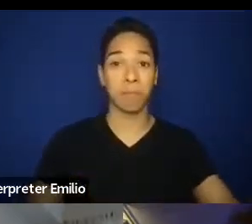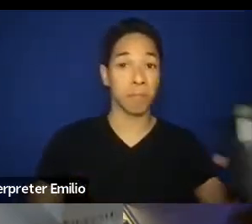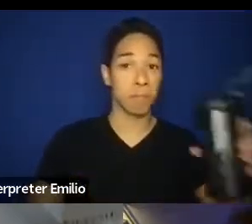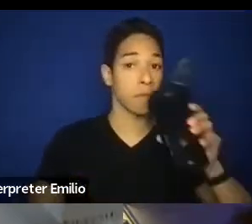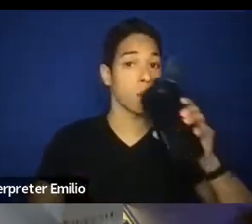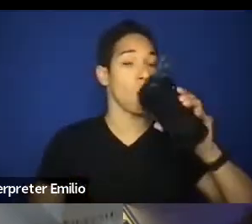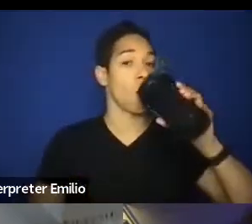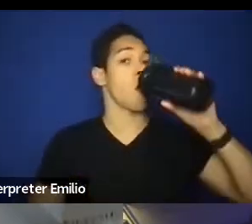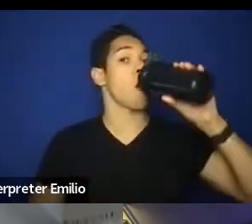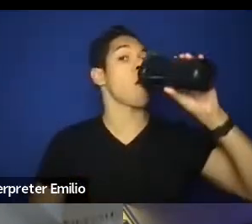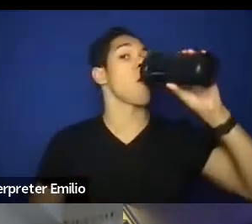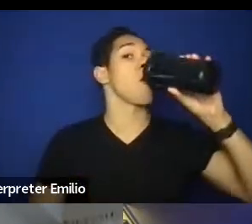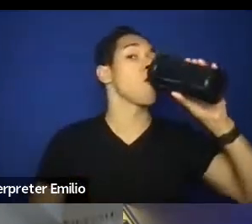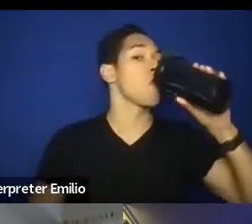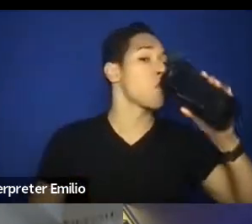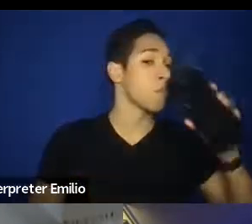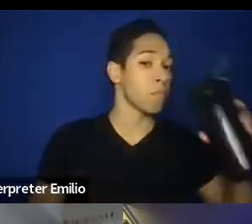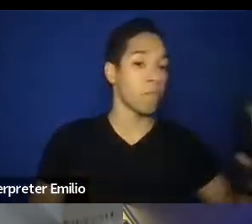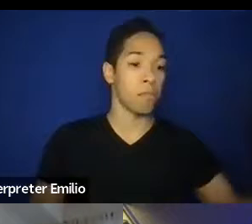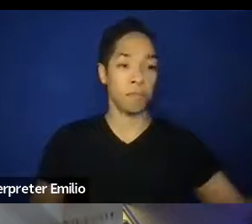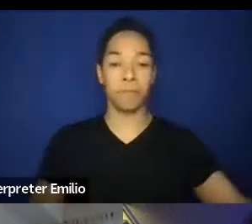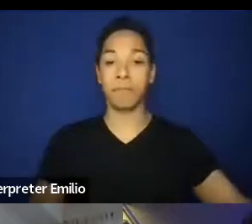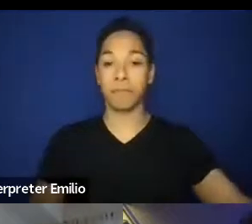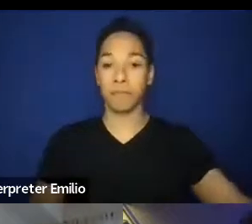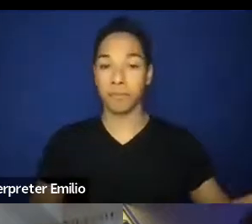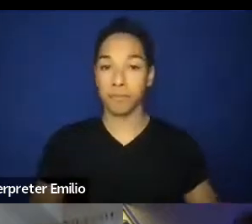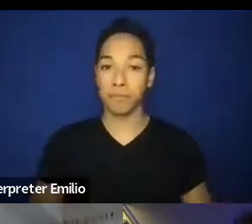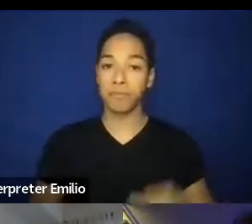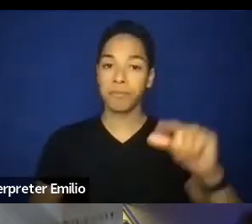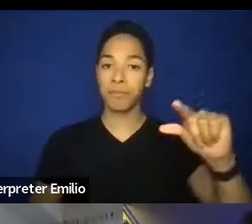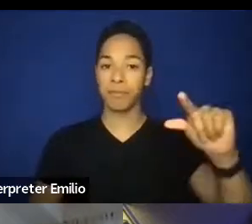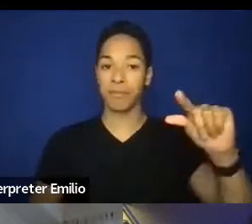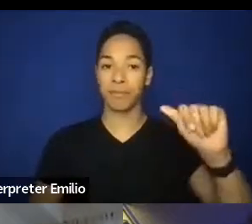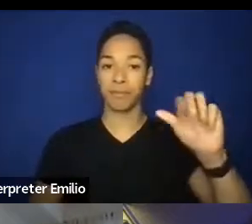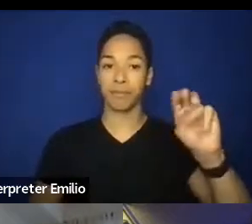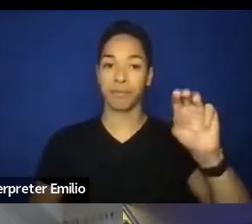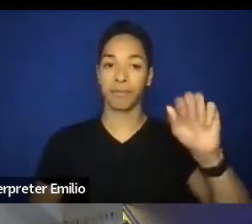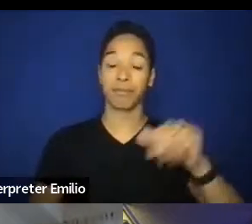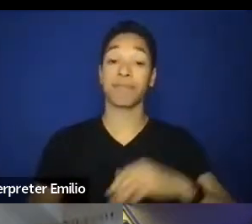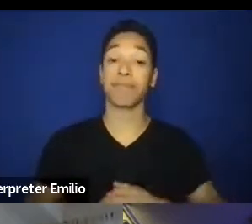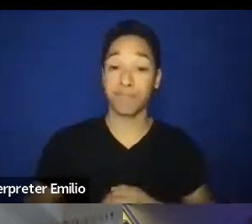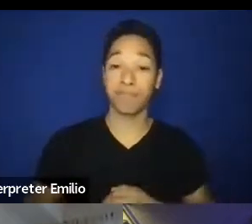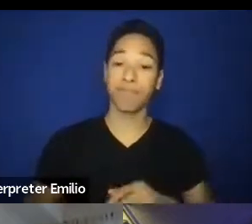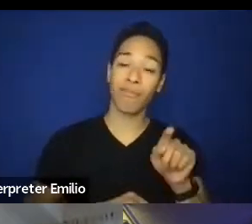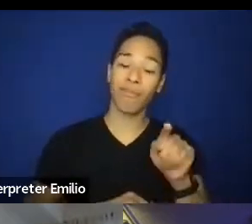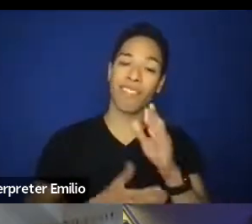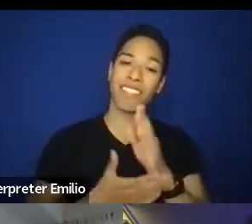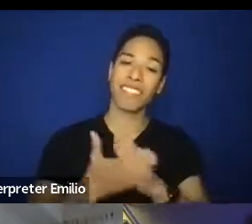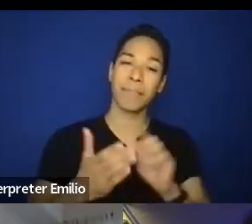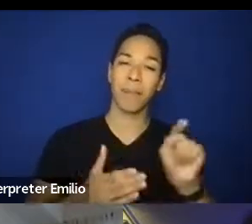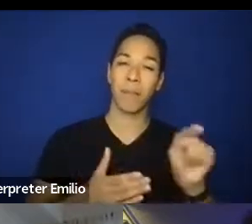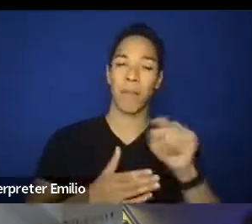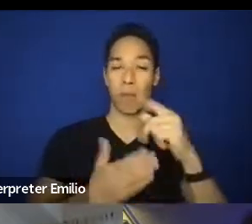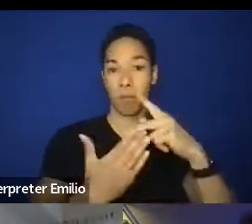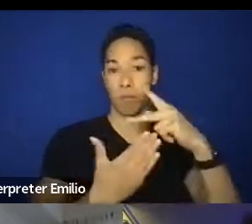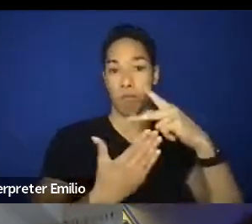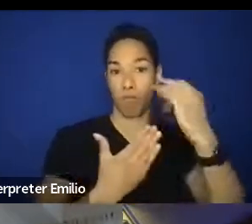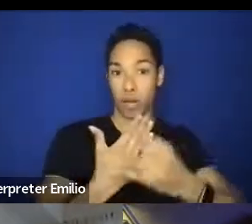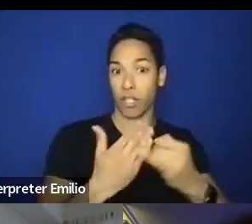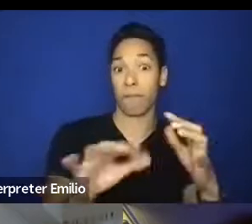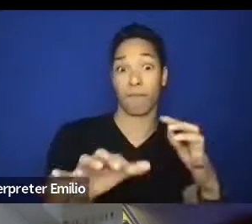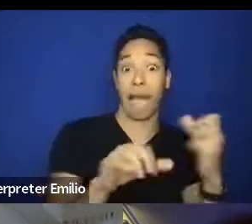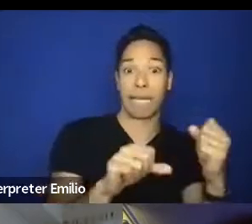Can I clarify just one thing? There's those projects that happen that quickly. It happens, but